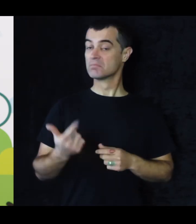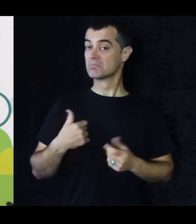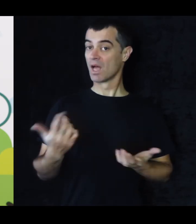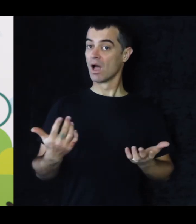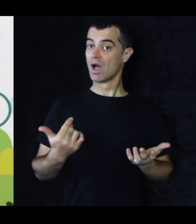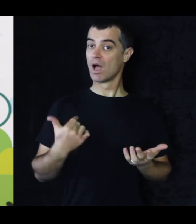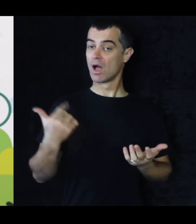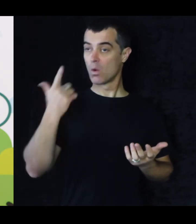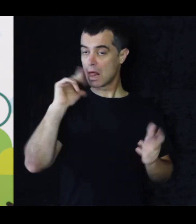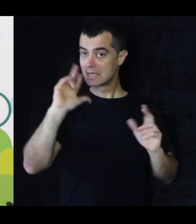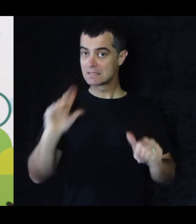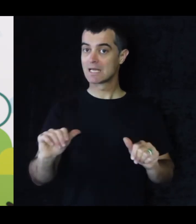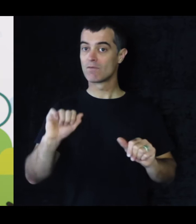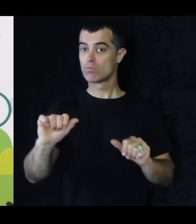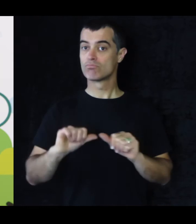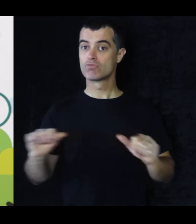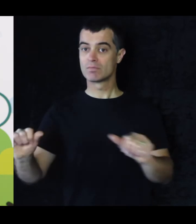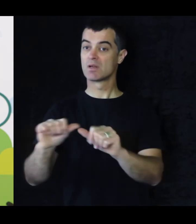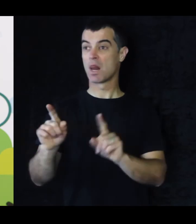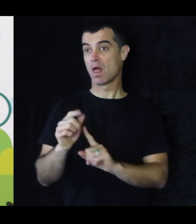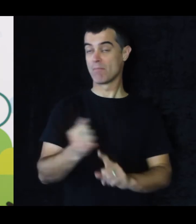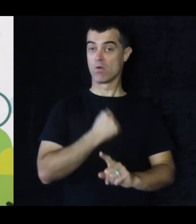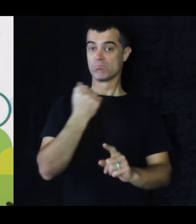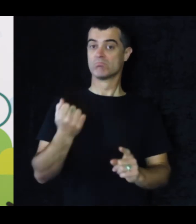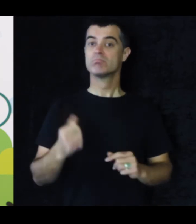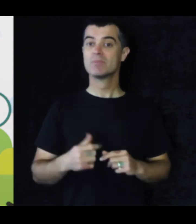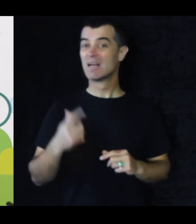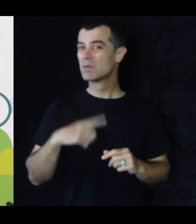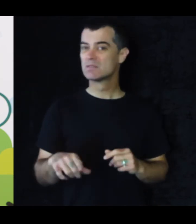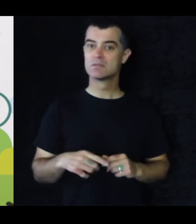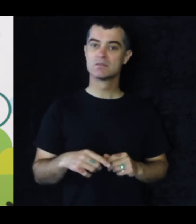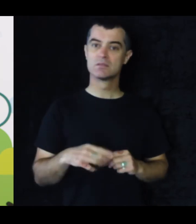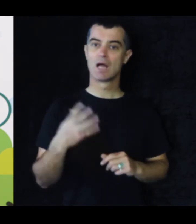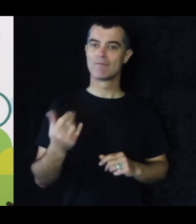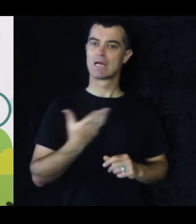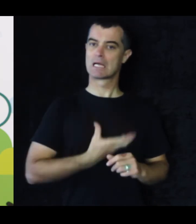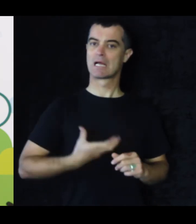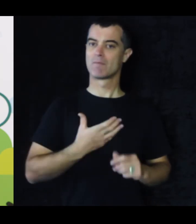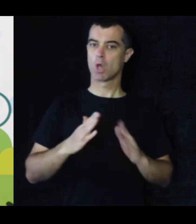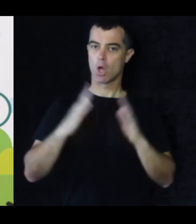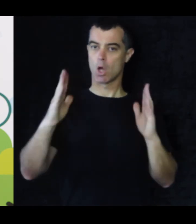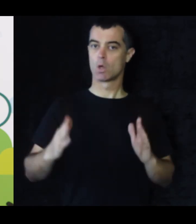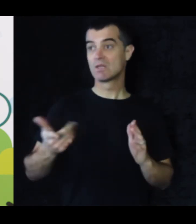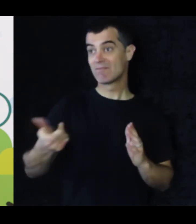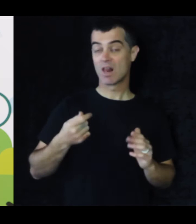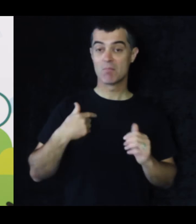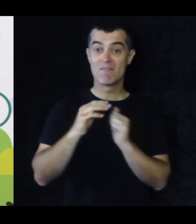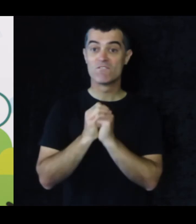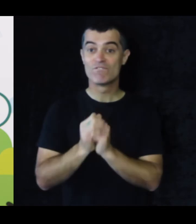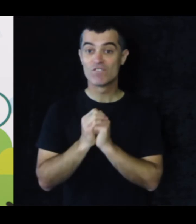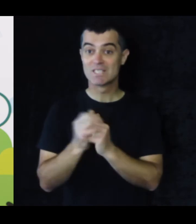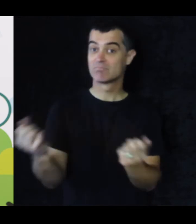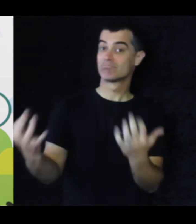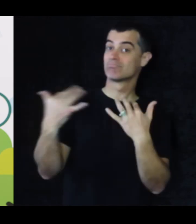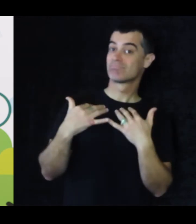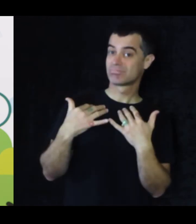And I will take care of your property as though it were my own, because having a comfortable home to invite my friends